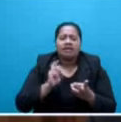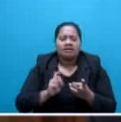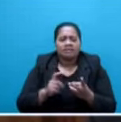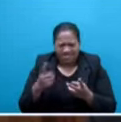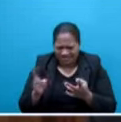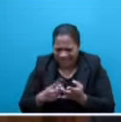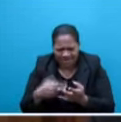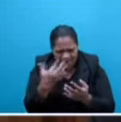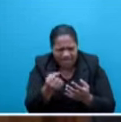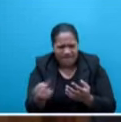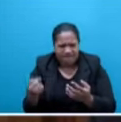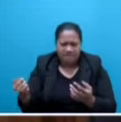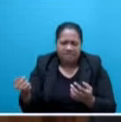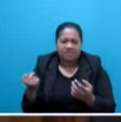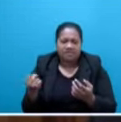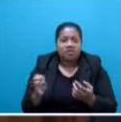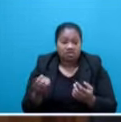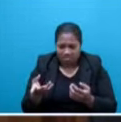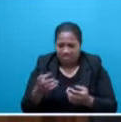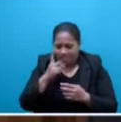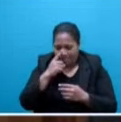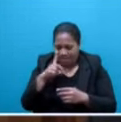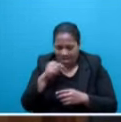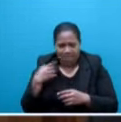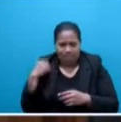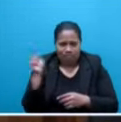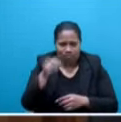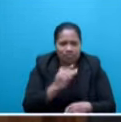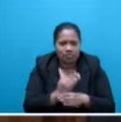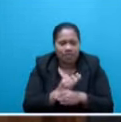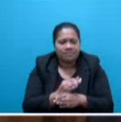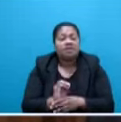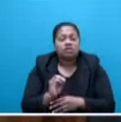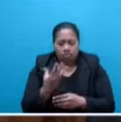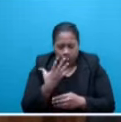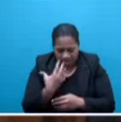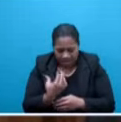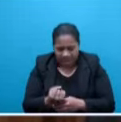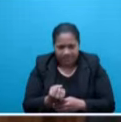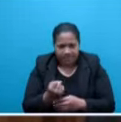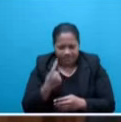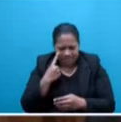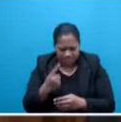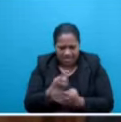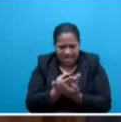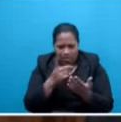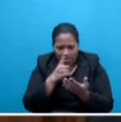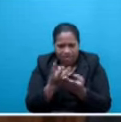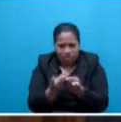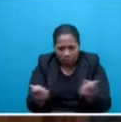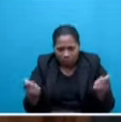of cane cutter problem through farm mechanization. As I speak now, we